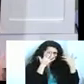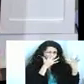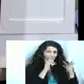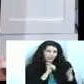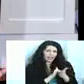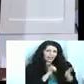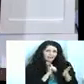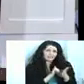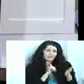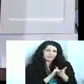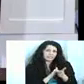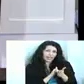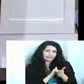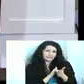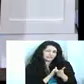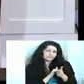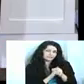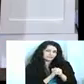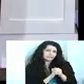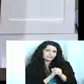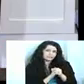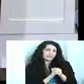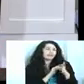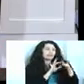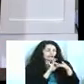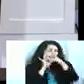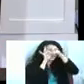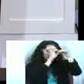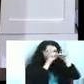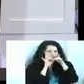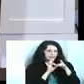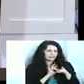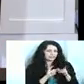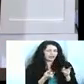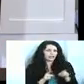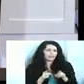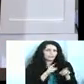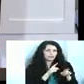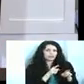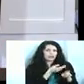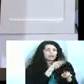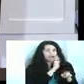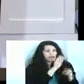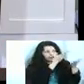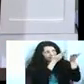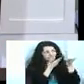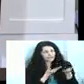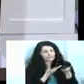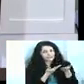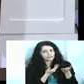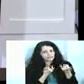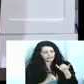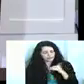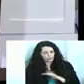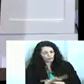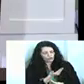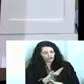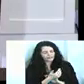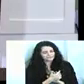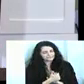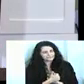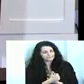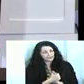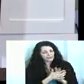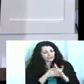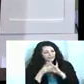That's the liberation. That's the connectedness that God invites us into this morning.